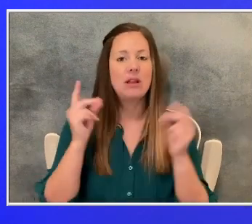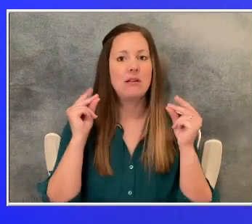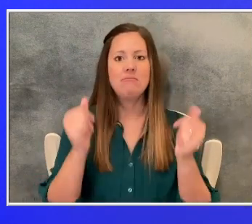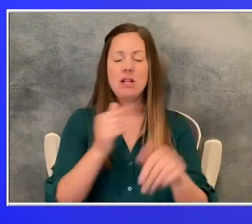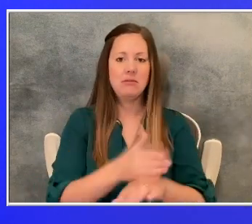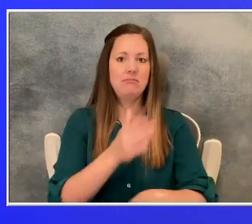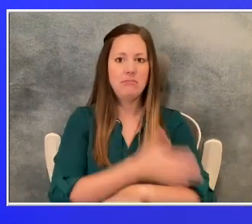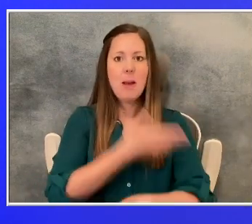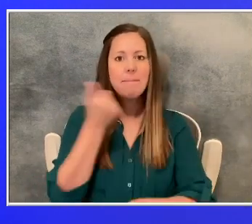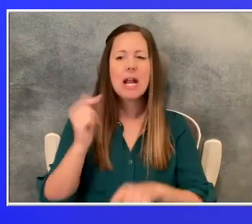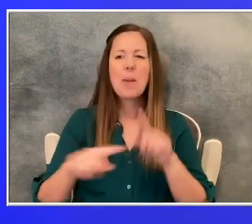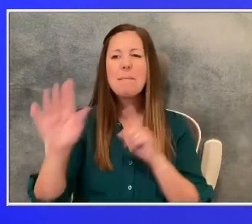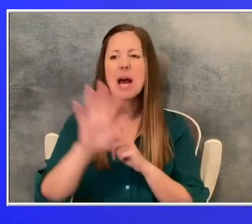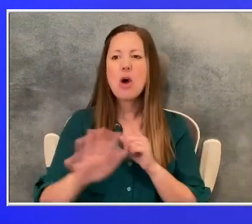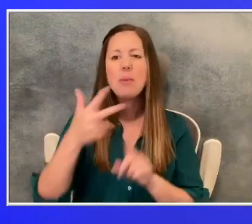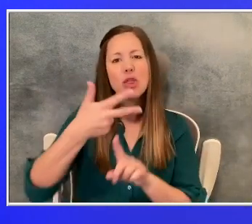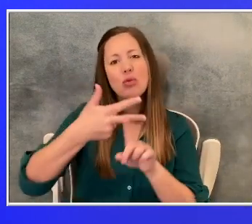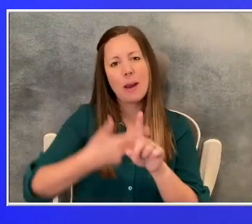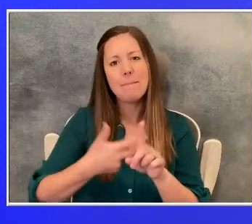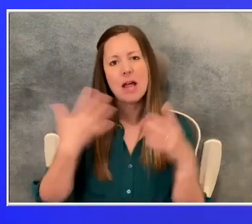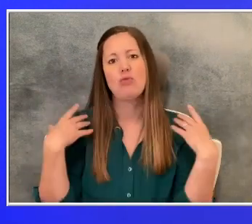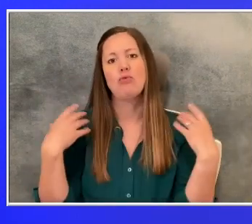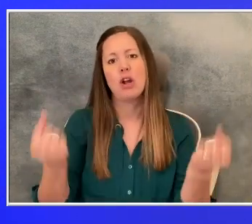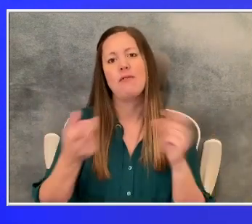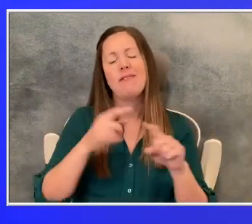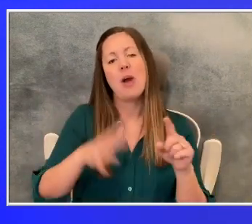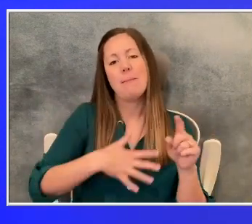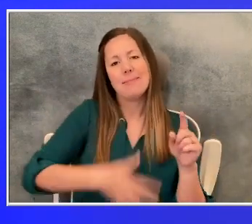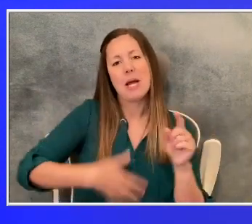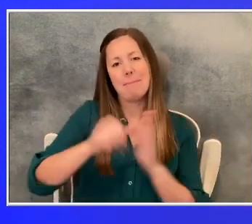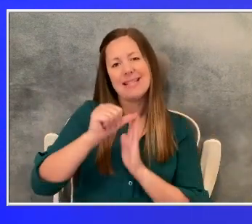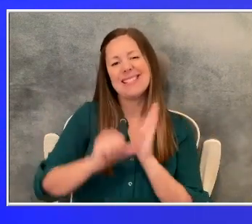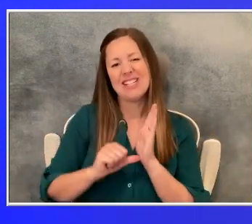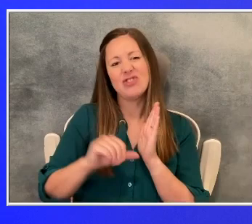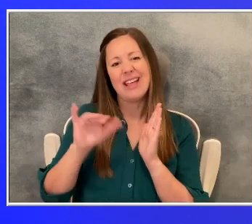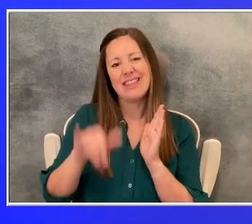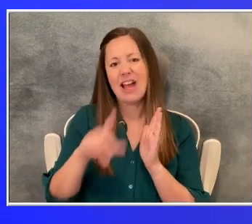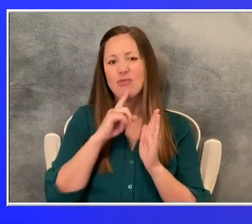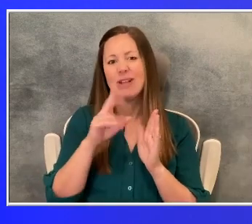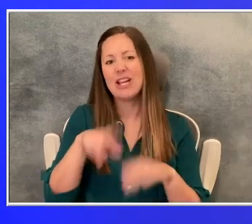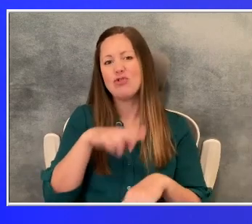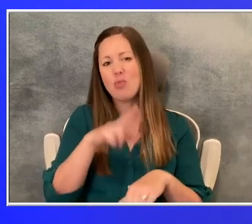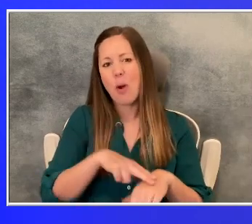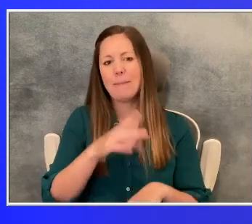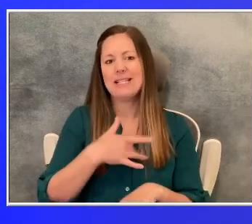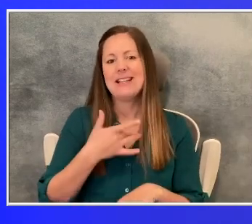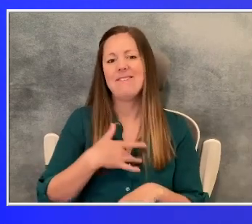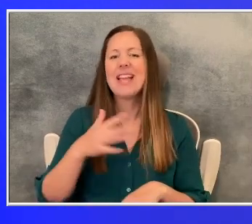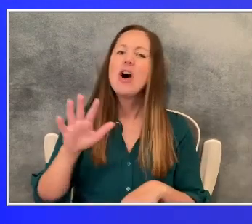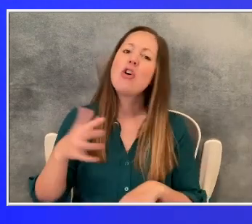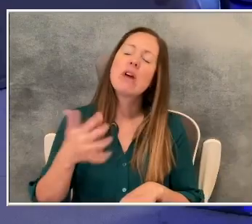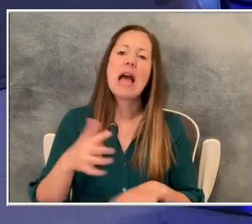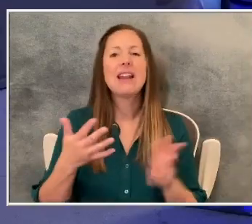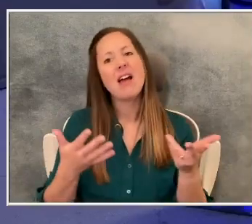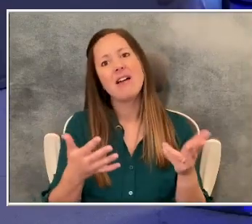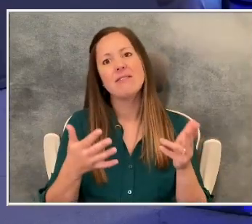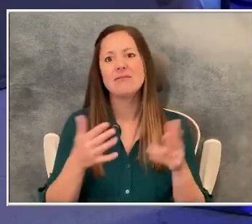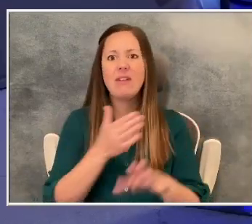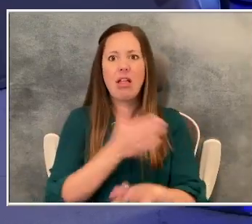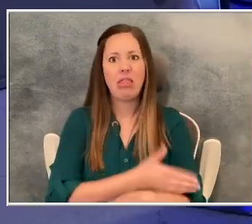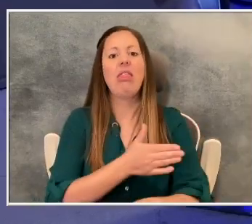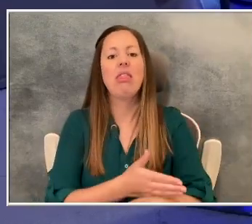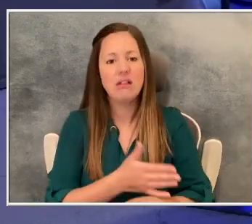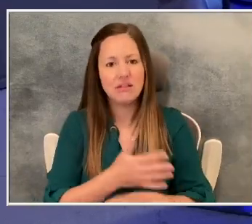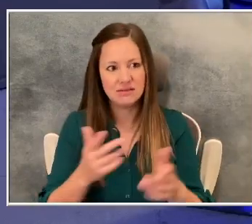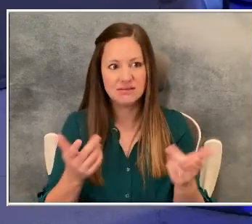about a 3-month recovery just from the abdominal incision. That's Yeah. very normal to feel out of sorts, let's say. It's a for pretty about big 3 months incision, after. and it's a pretty